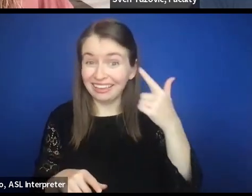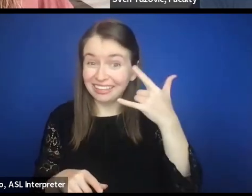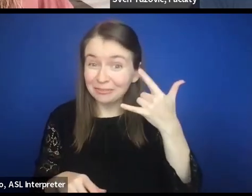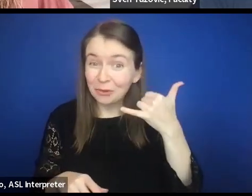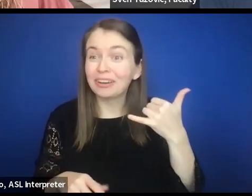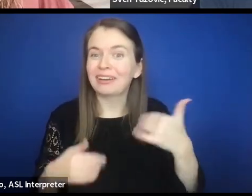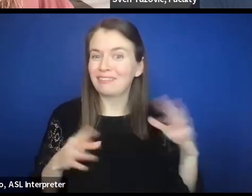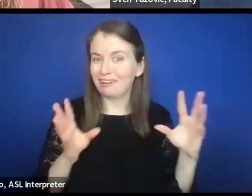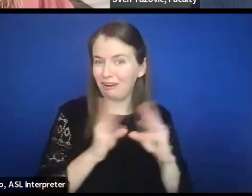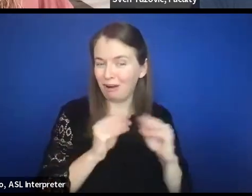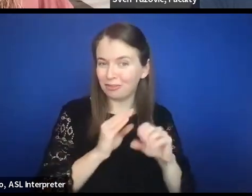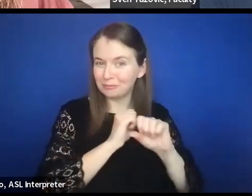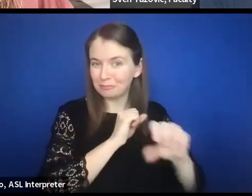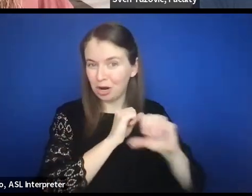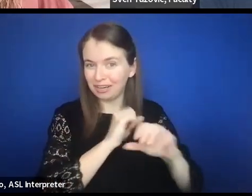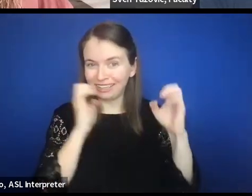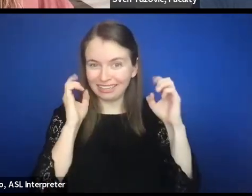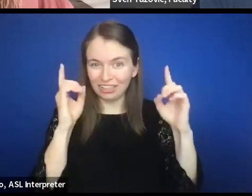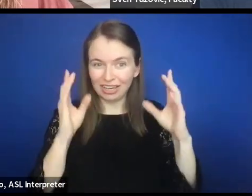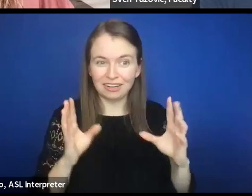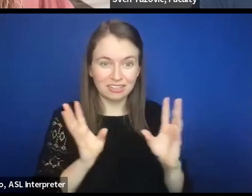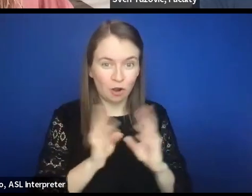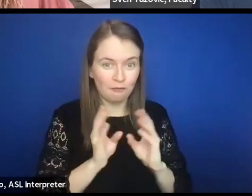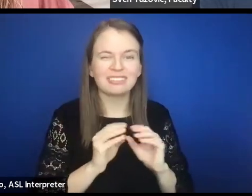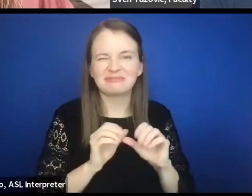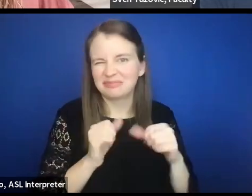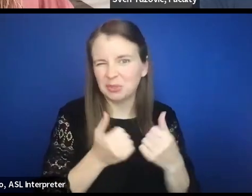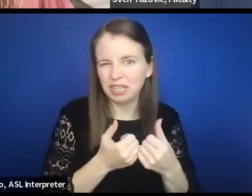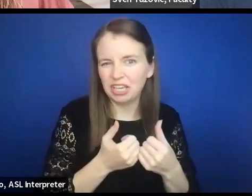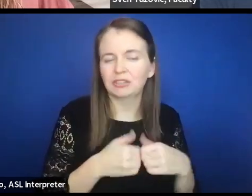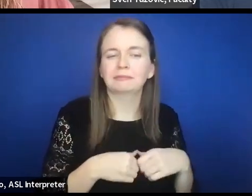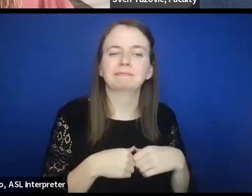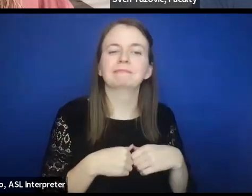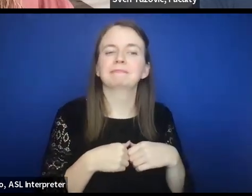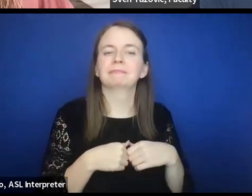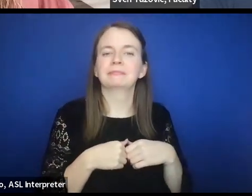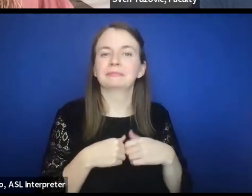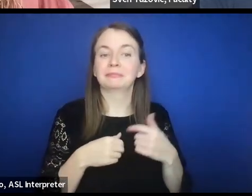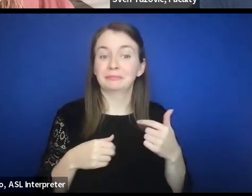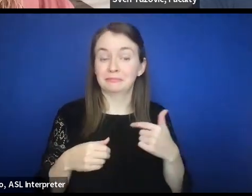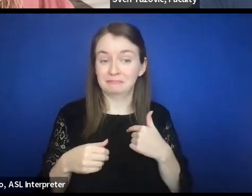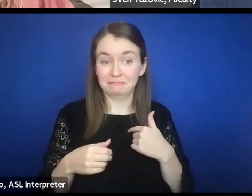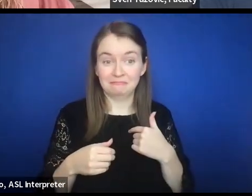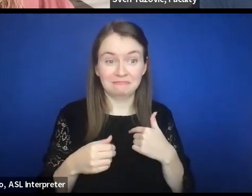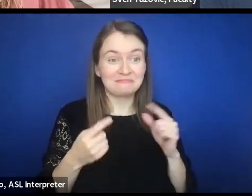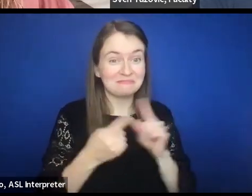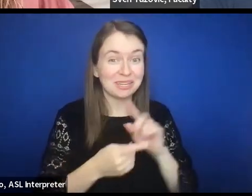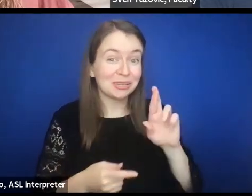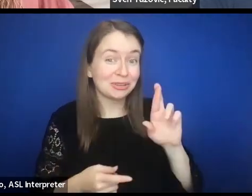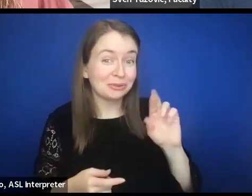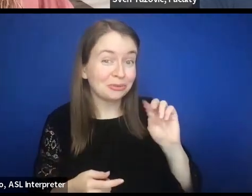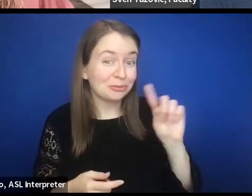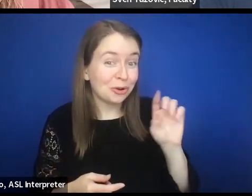a conference, the Marketing Educators Association. And so I will actually meet Rose,